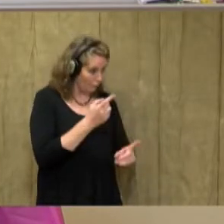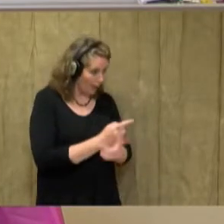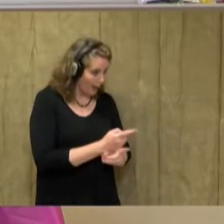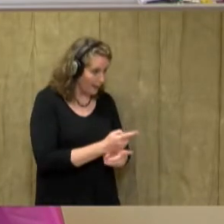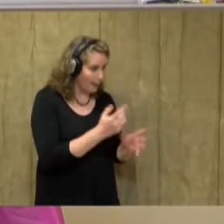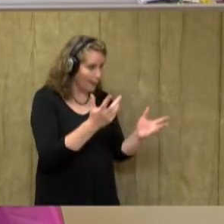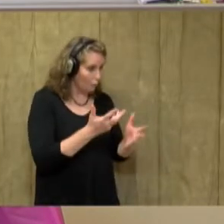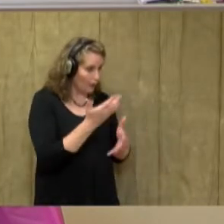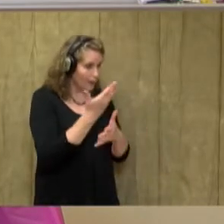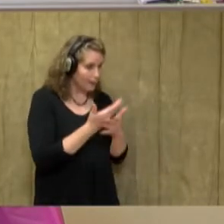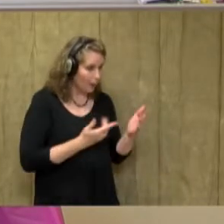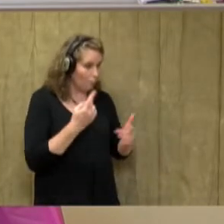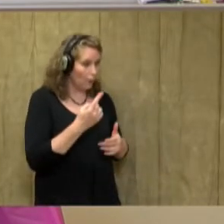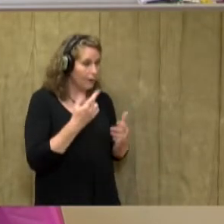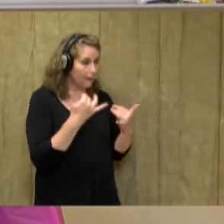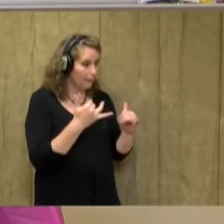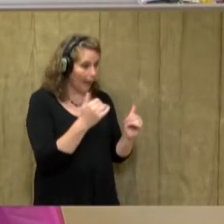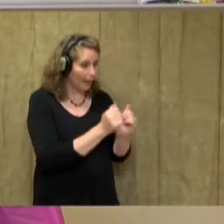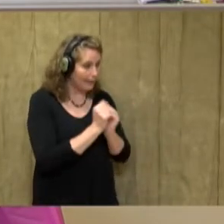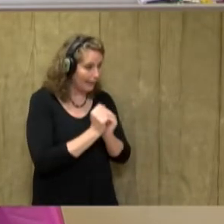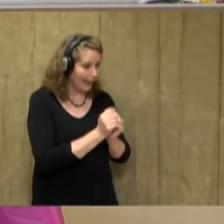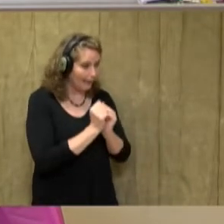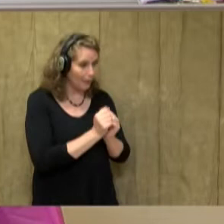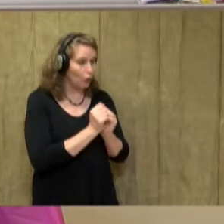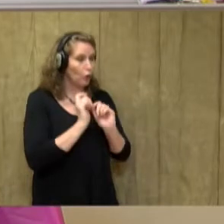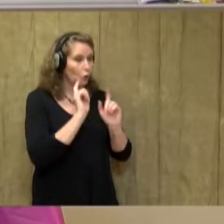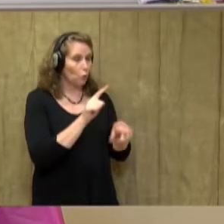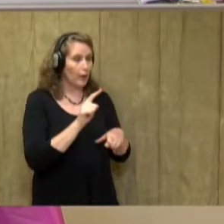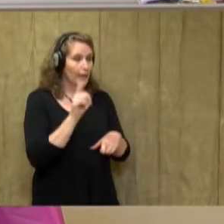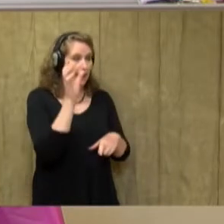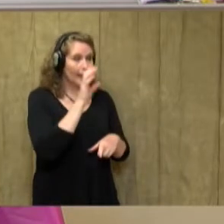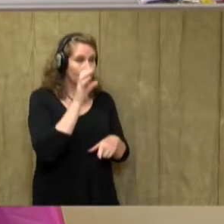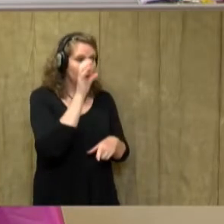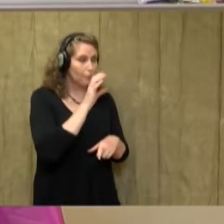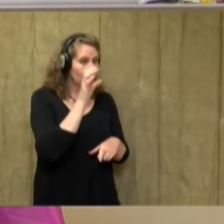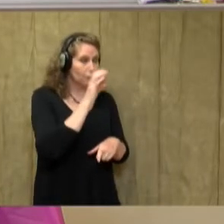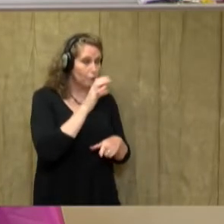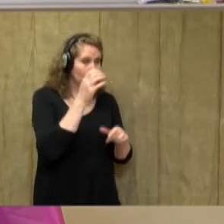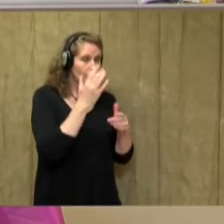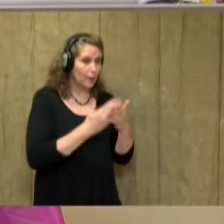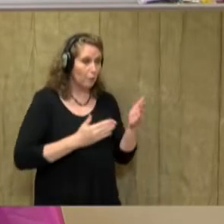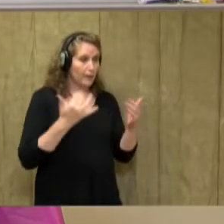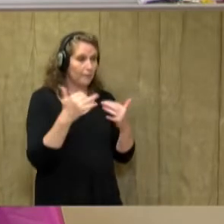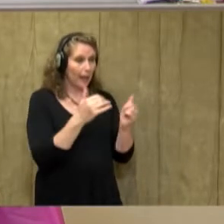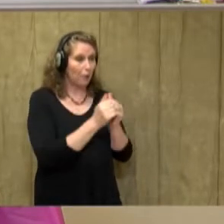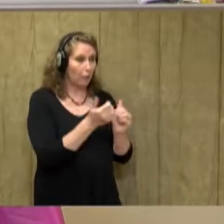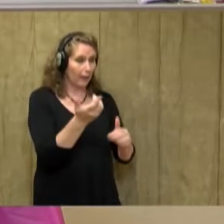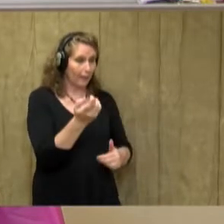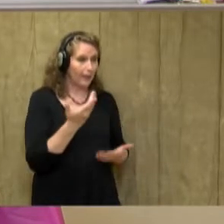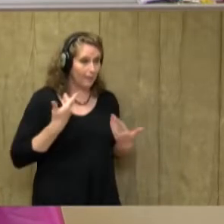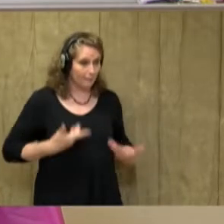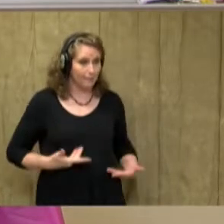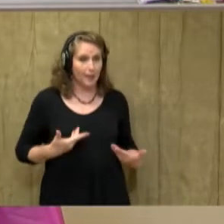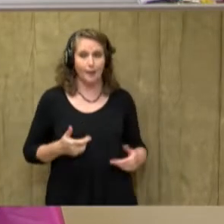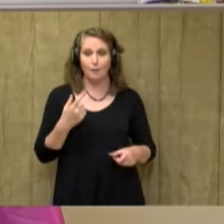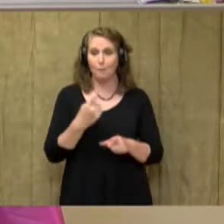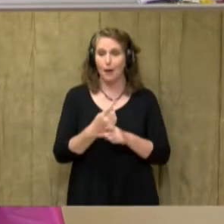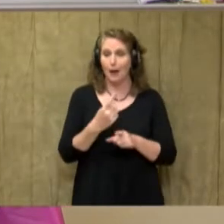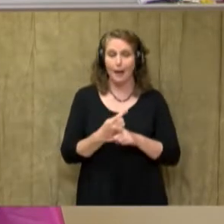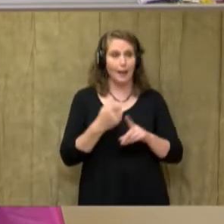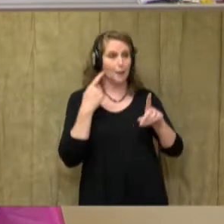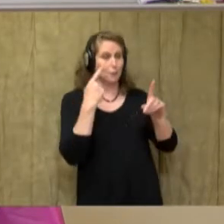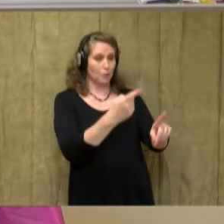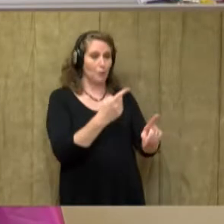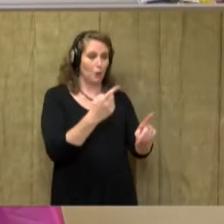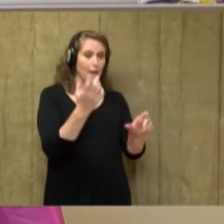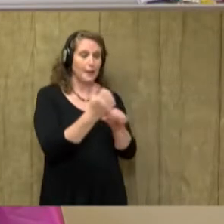He wanted somebody to play with. So he went and decided to ask everyone to play with him. Yes. His goal is